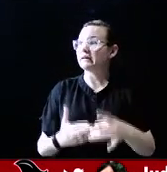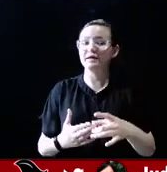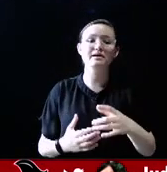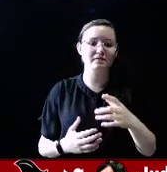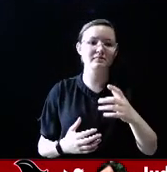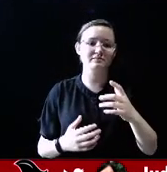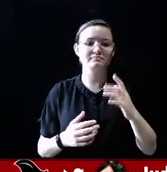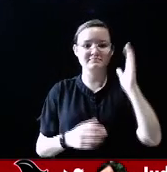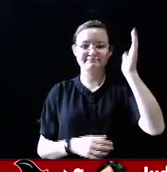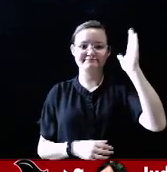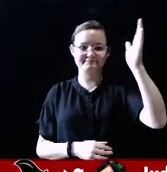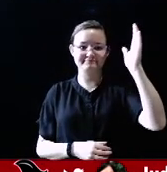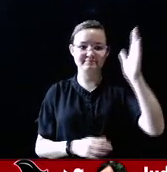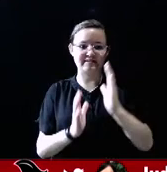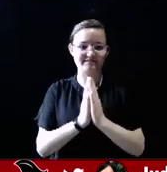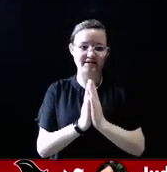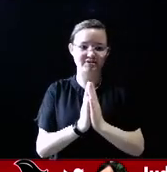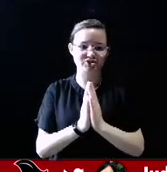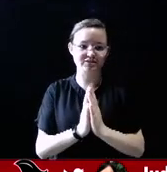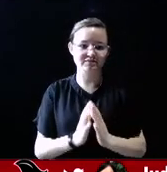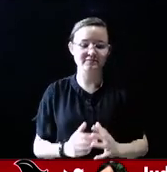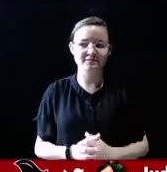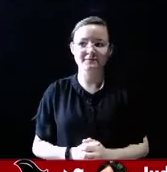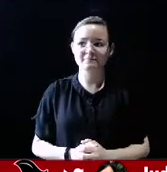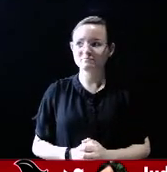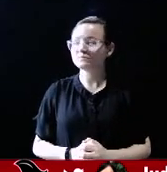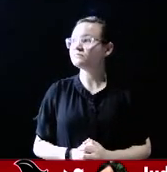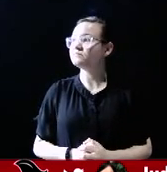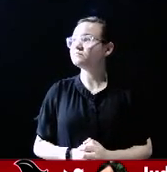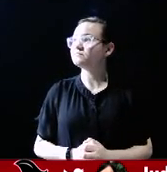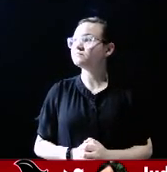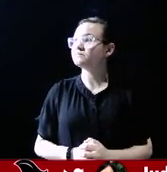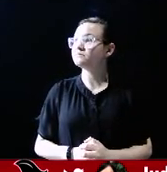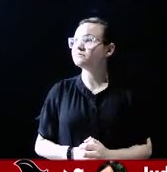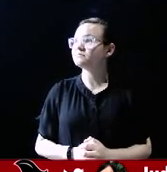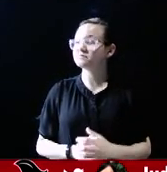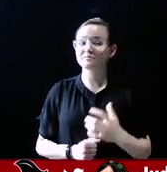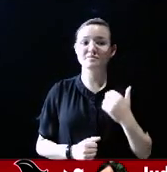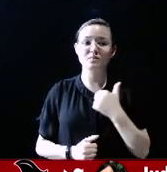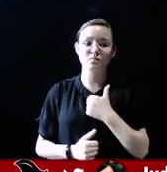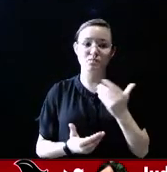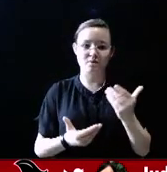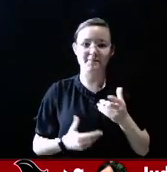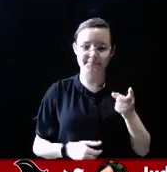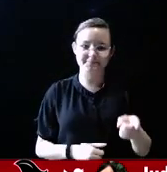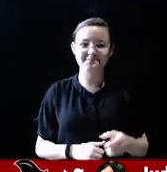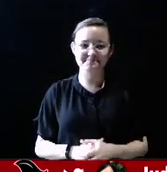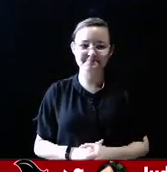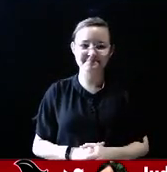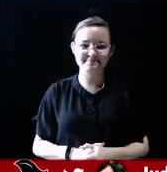and GCM Senior Student Body President Brandon Rupp will give the welcome.